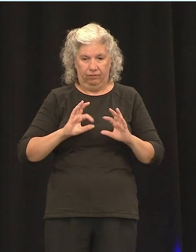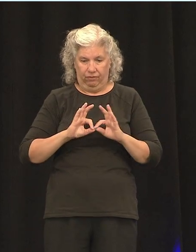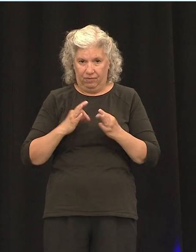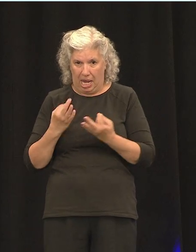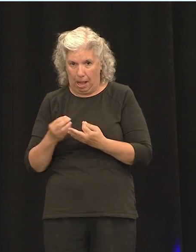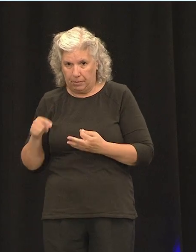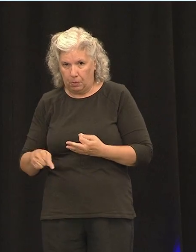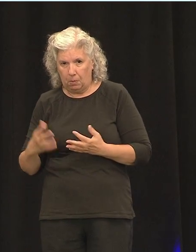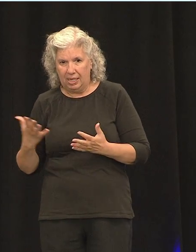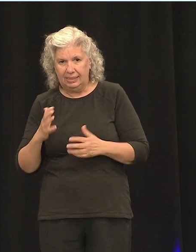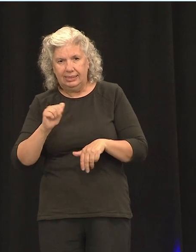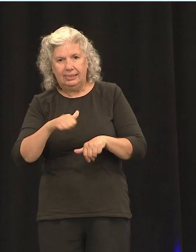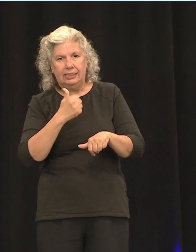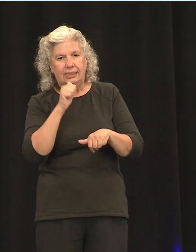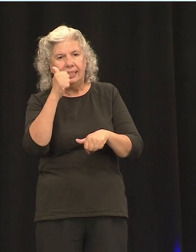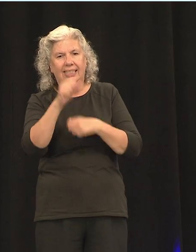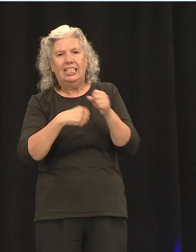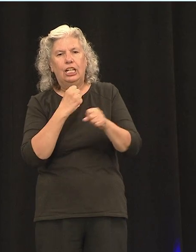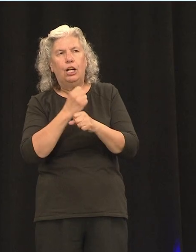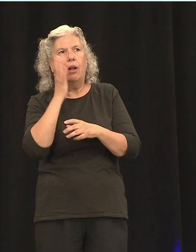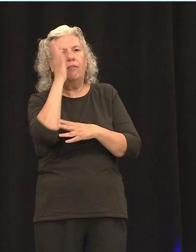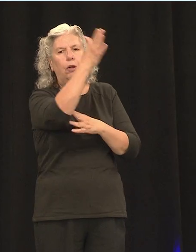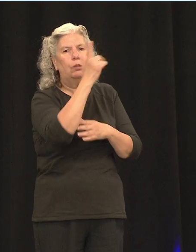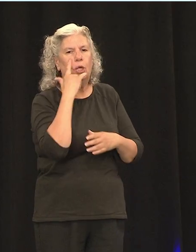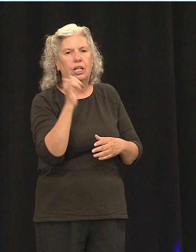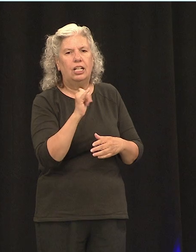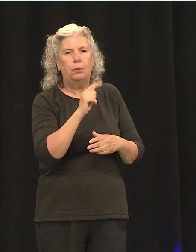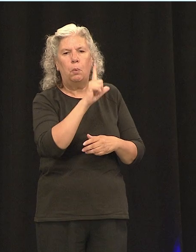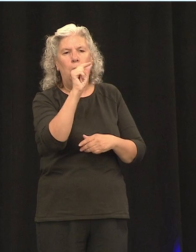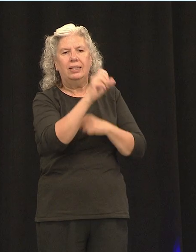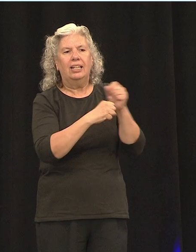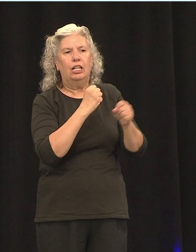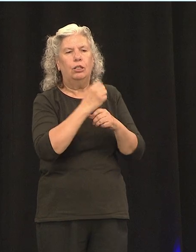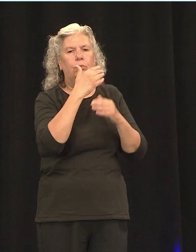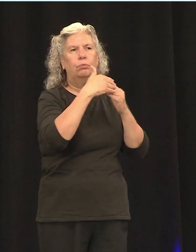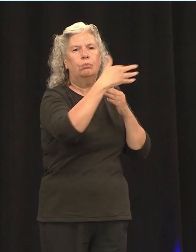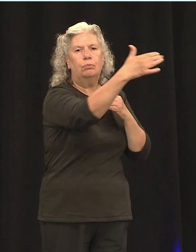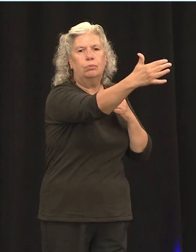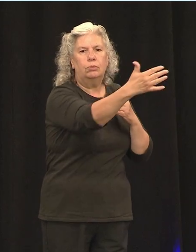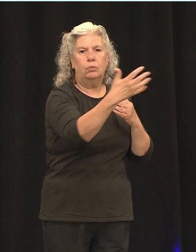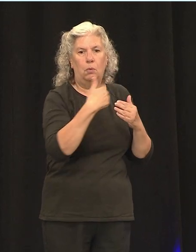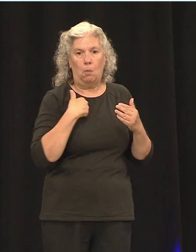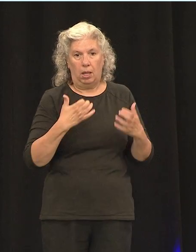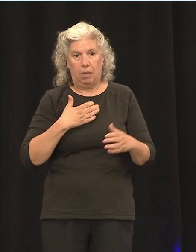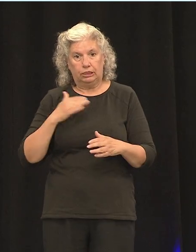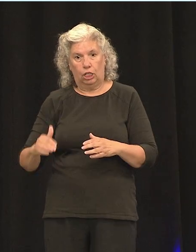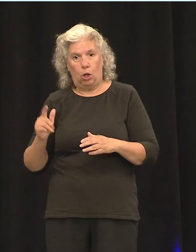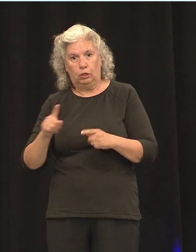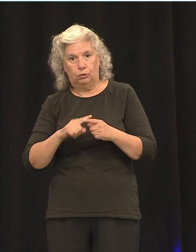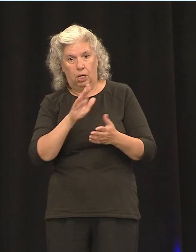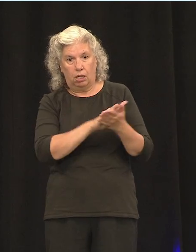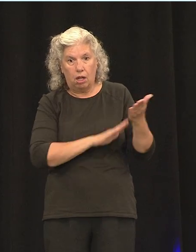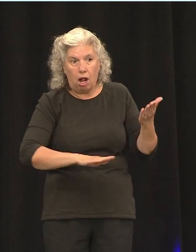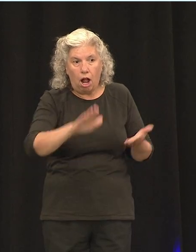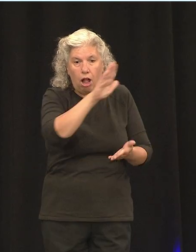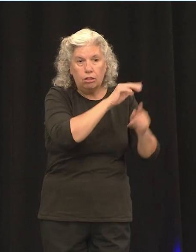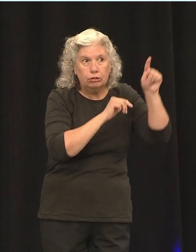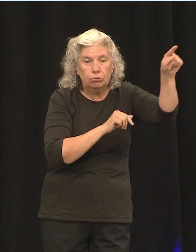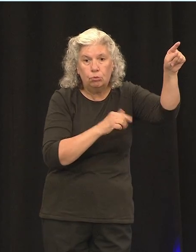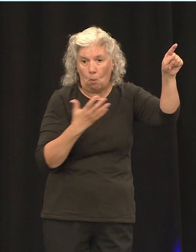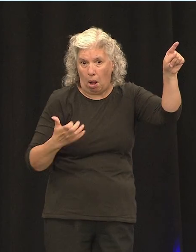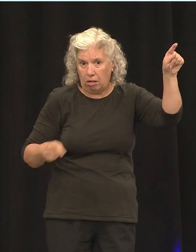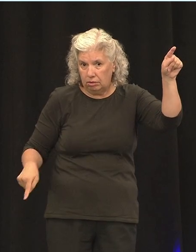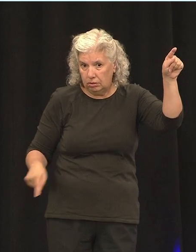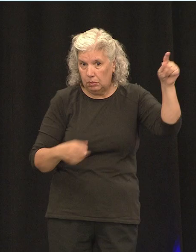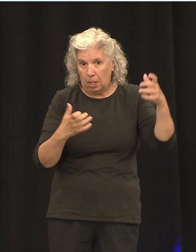years out look? What is 20 years out? Do I want my child to go to college? Do I want them to live independently? And what is it going to take to get